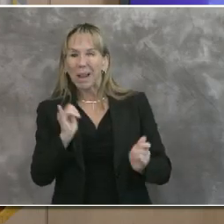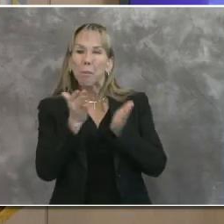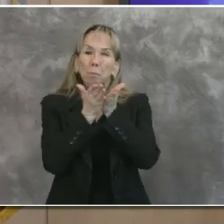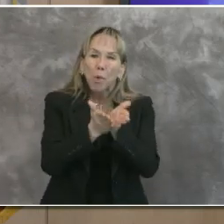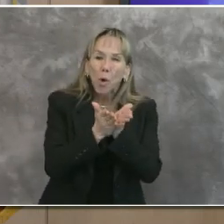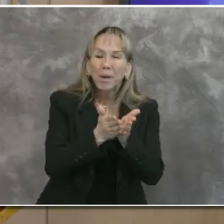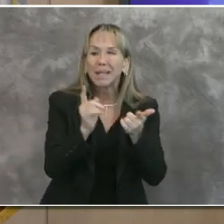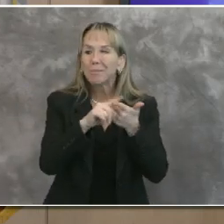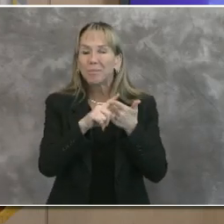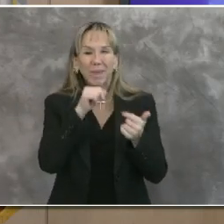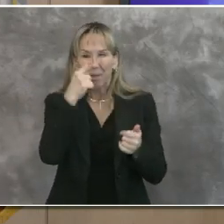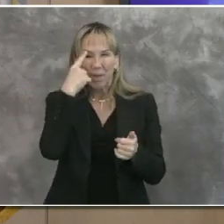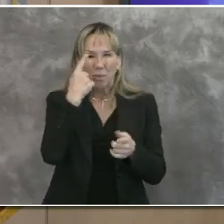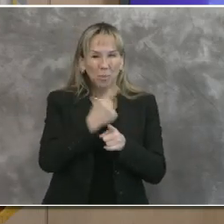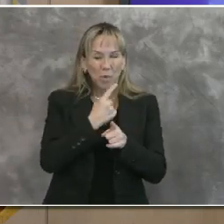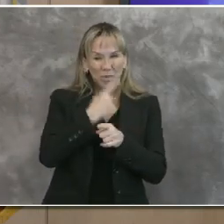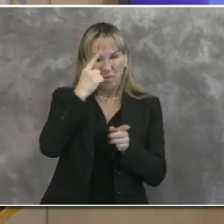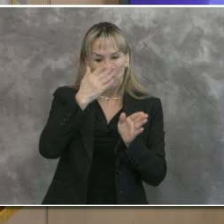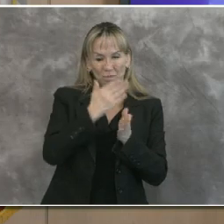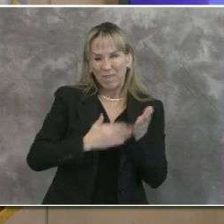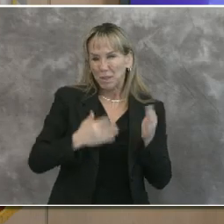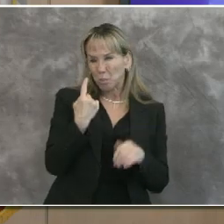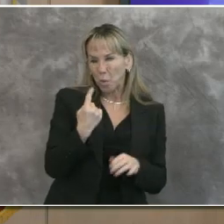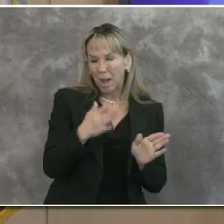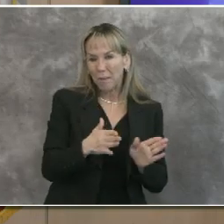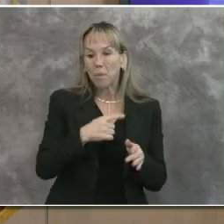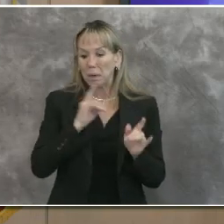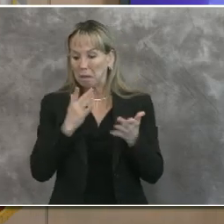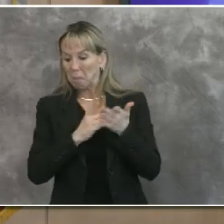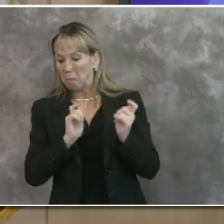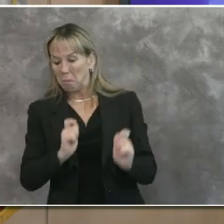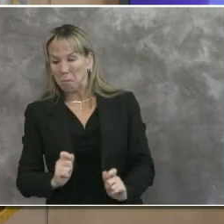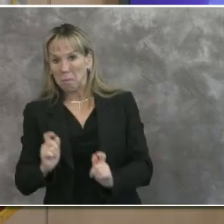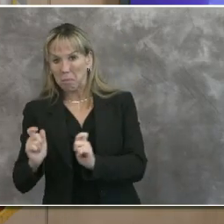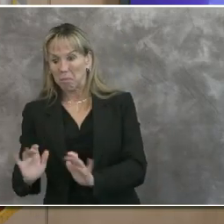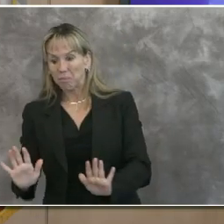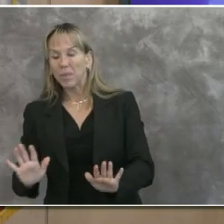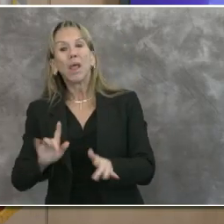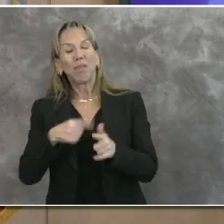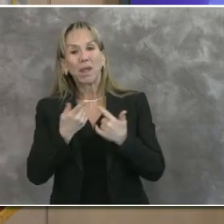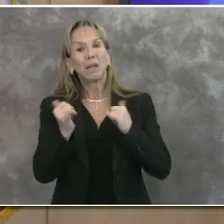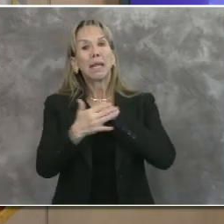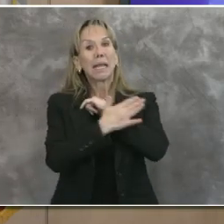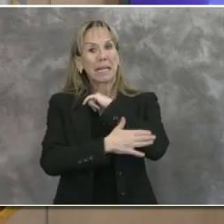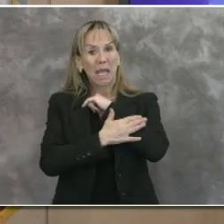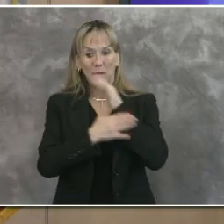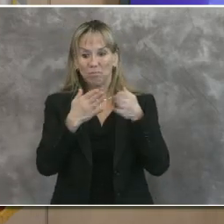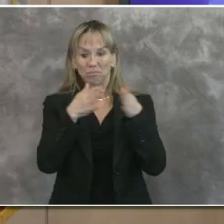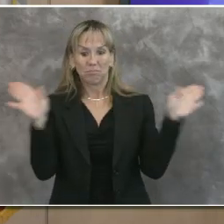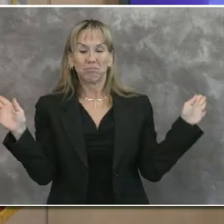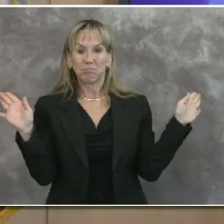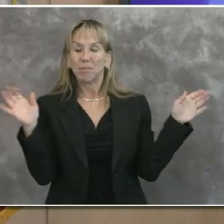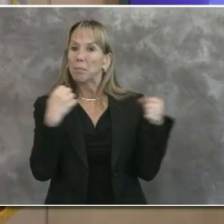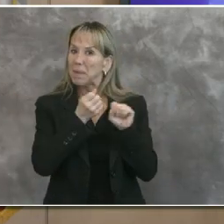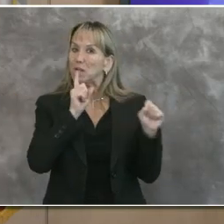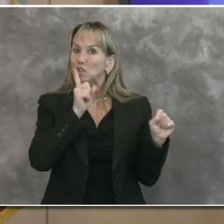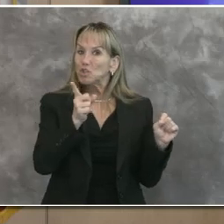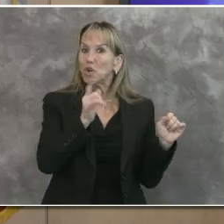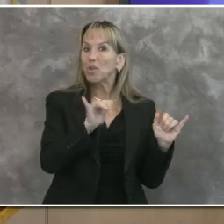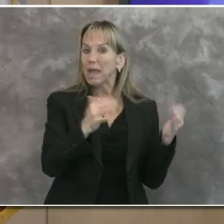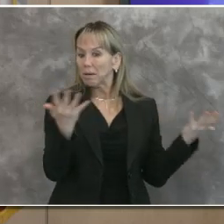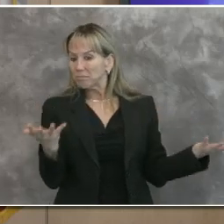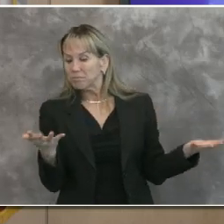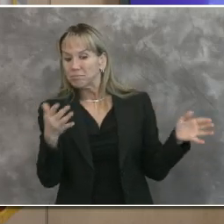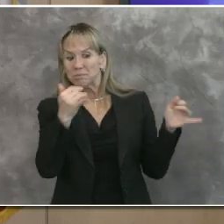were appropriate for phase one. And then we did a countywide, we made it accessible that individual cities